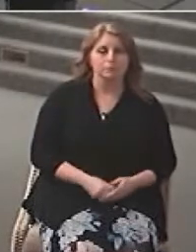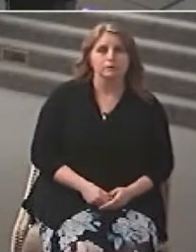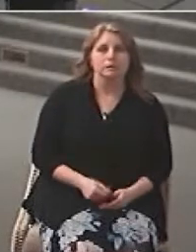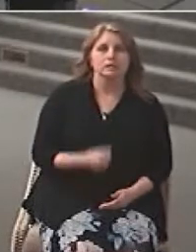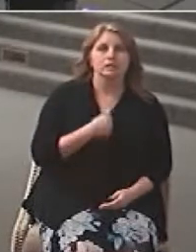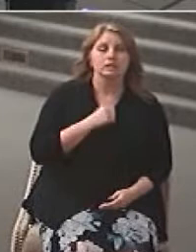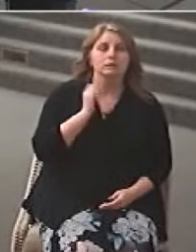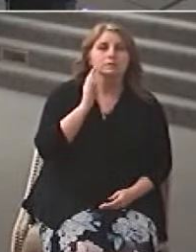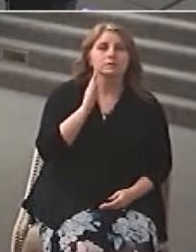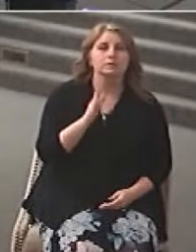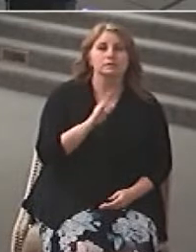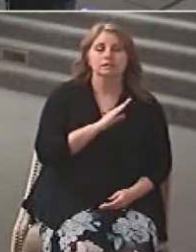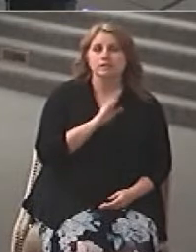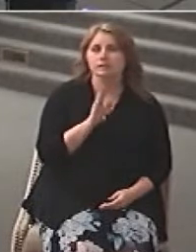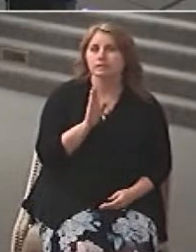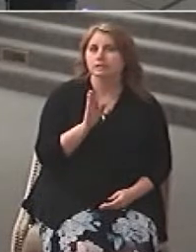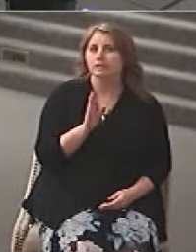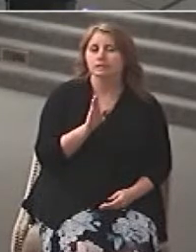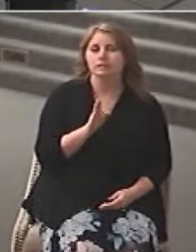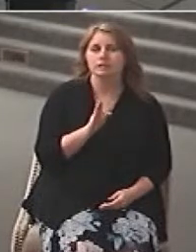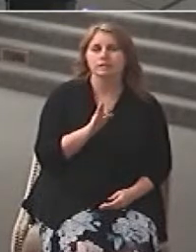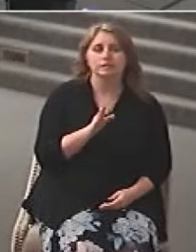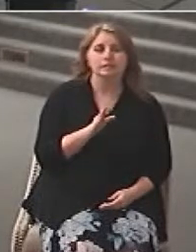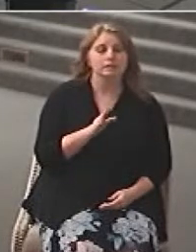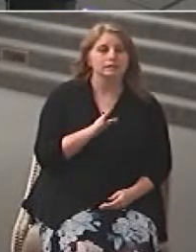imparts. I will